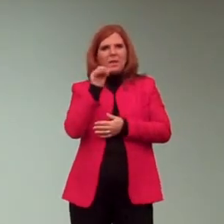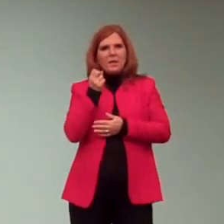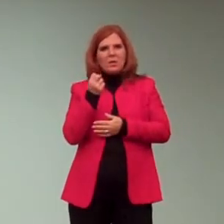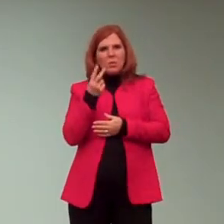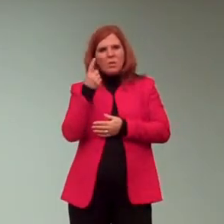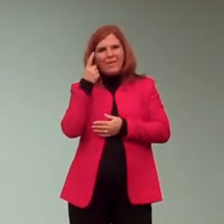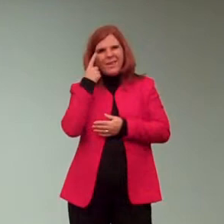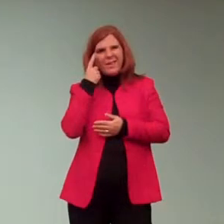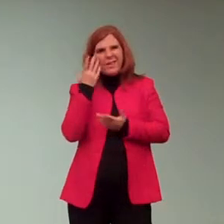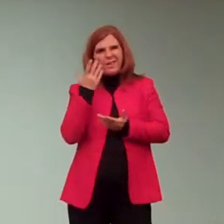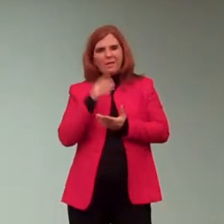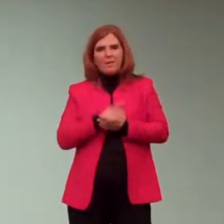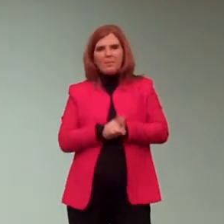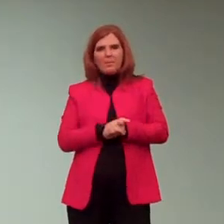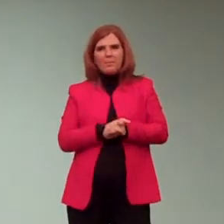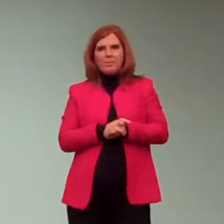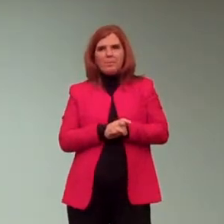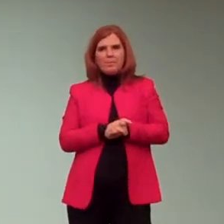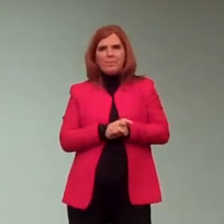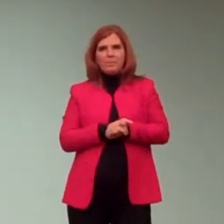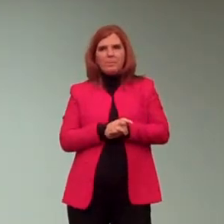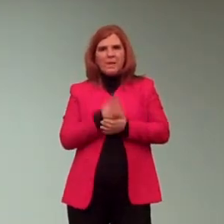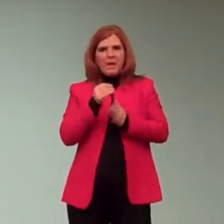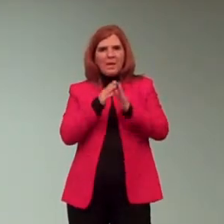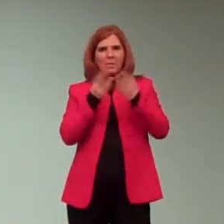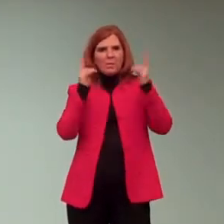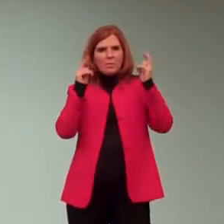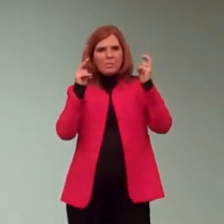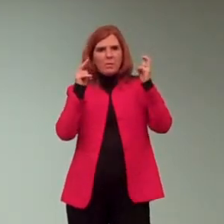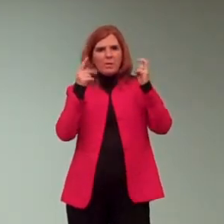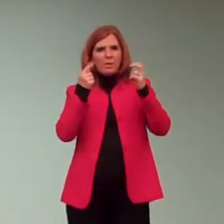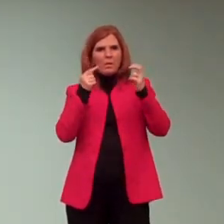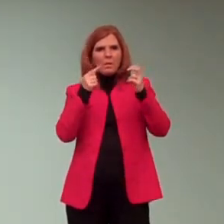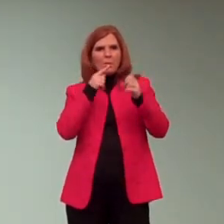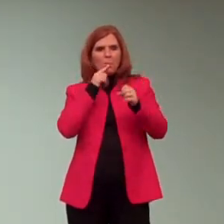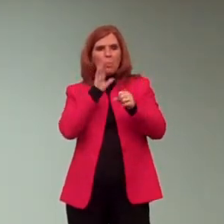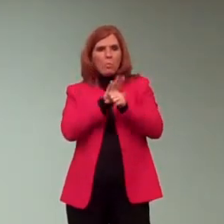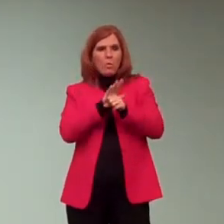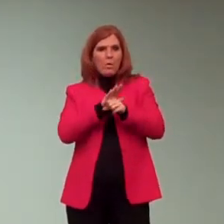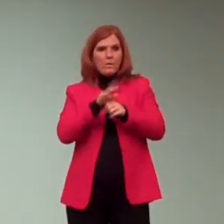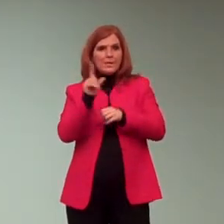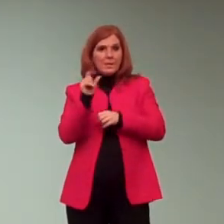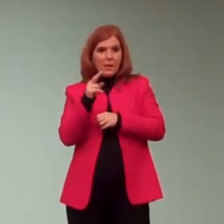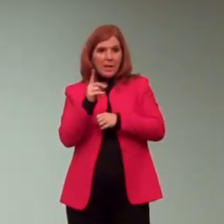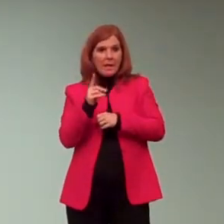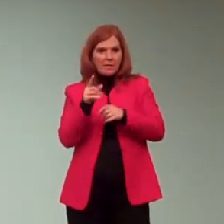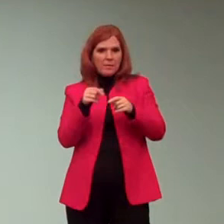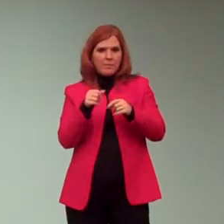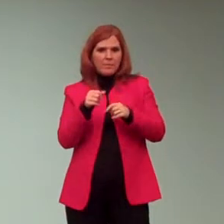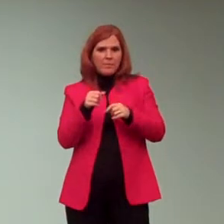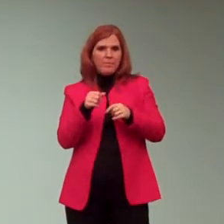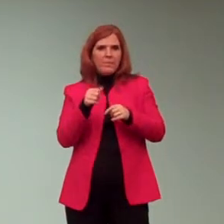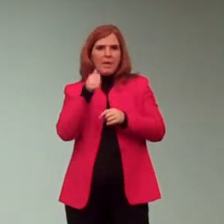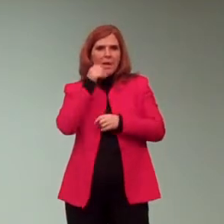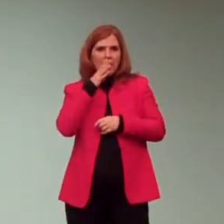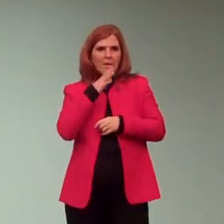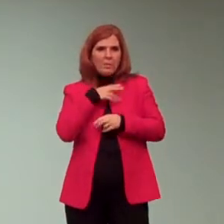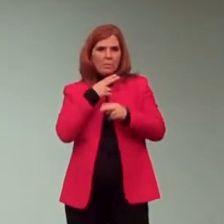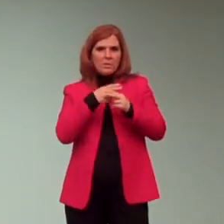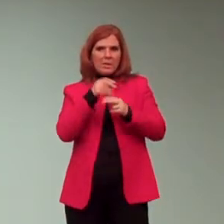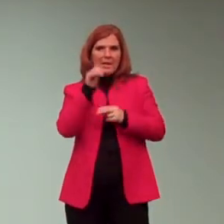1912, I think it was. The book was called The Promised Land. And the woman's name was Mary